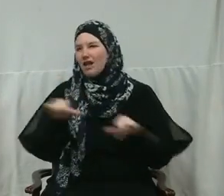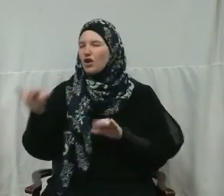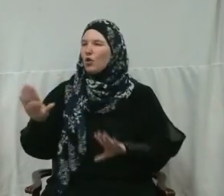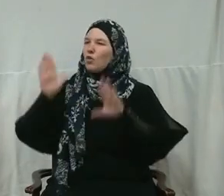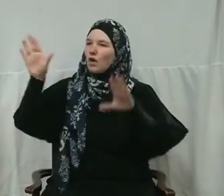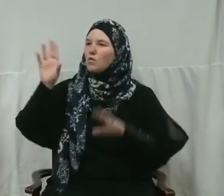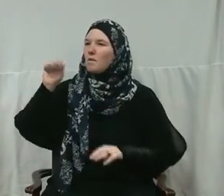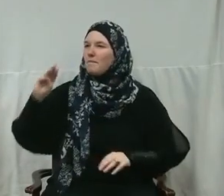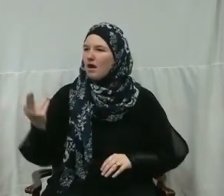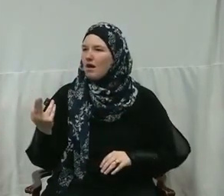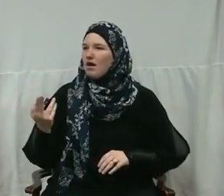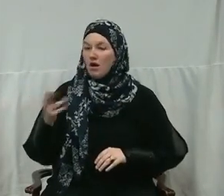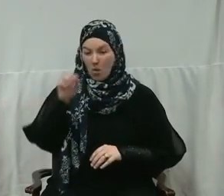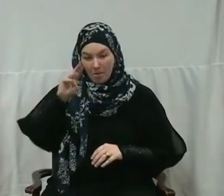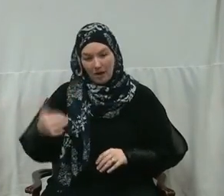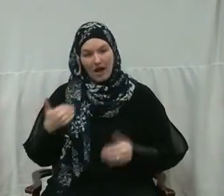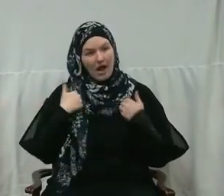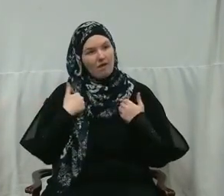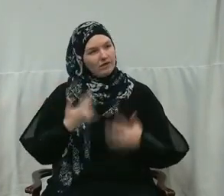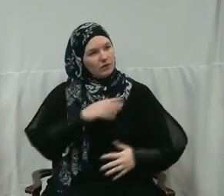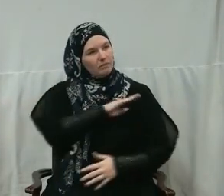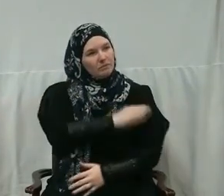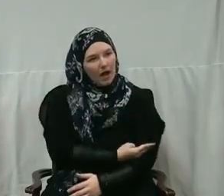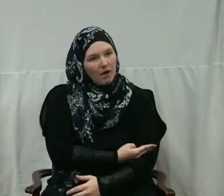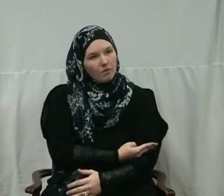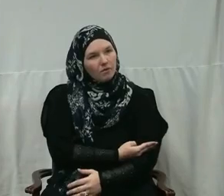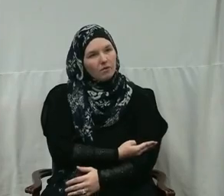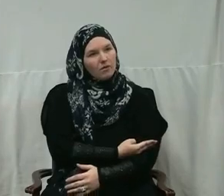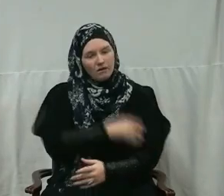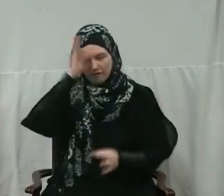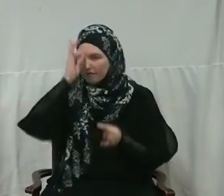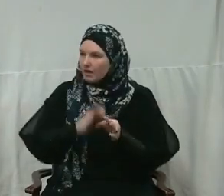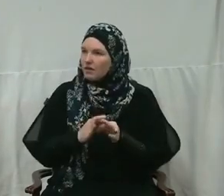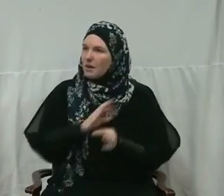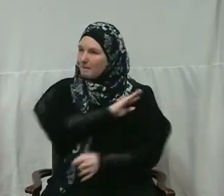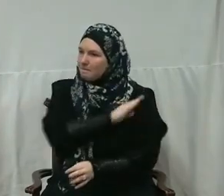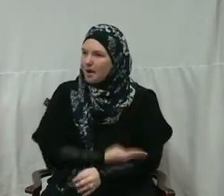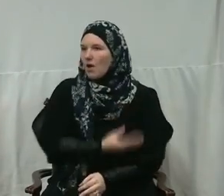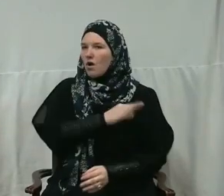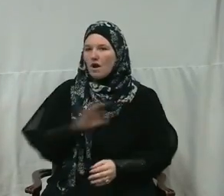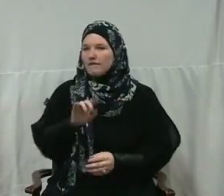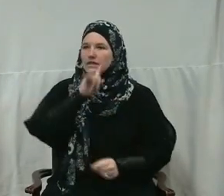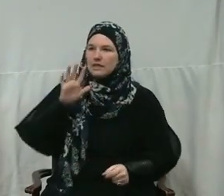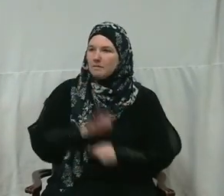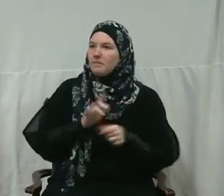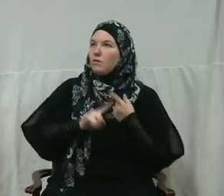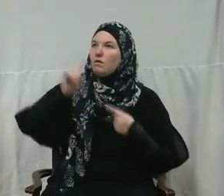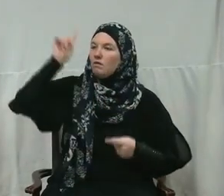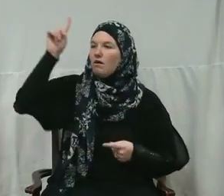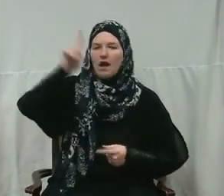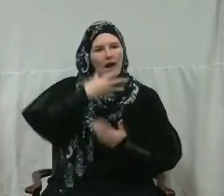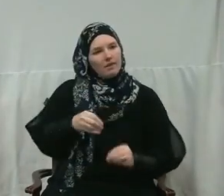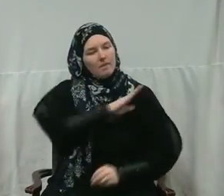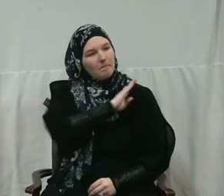ummah that has the power of its conviction, the power of its faith, and the power of its commitment, and the